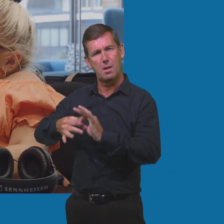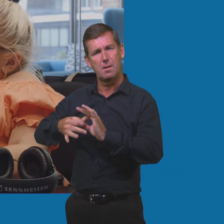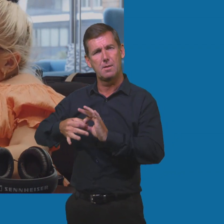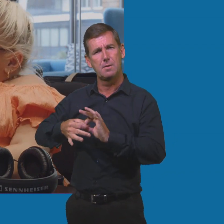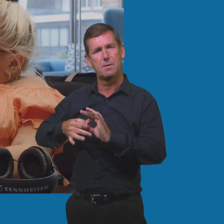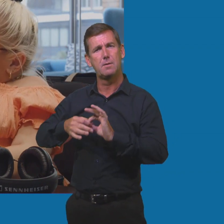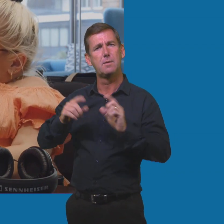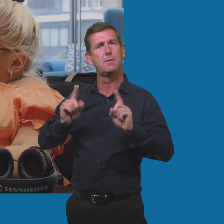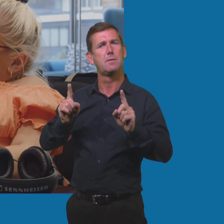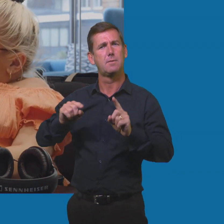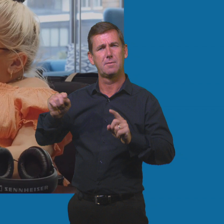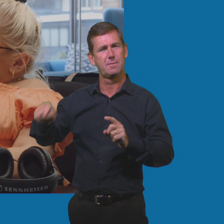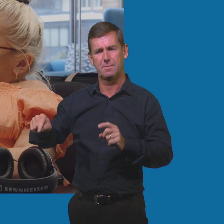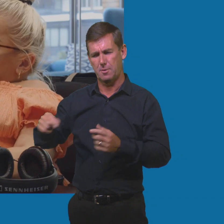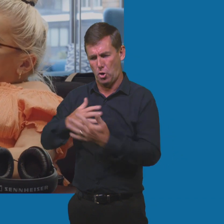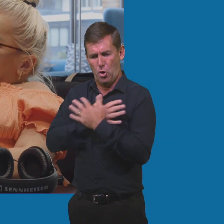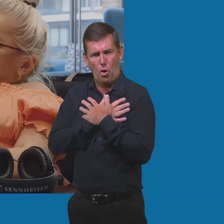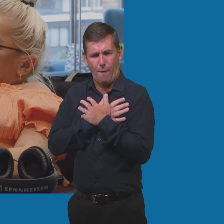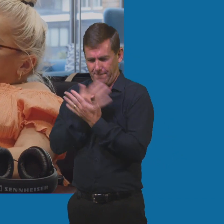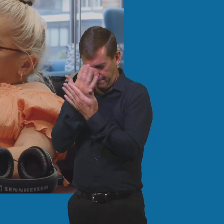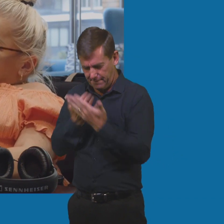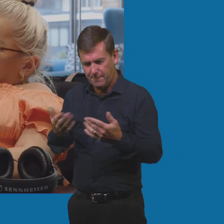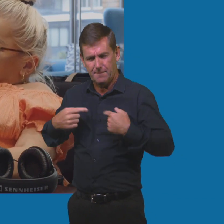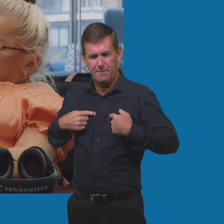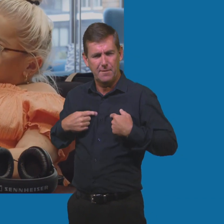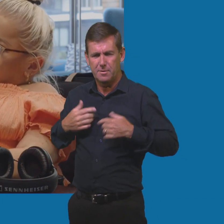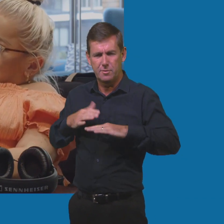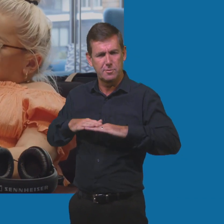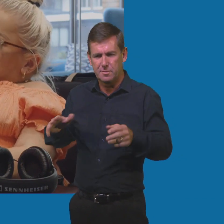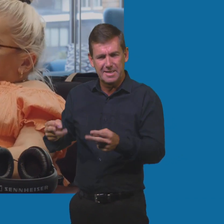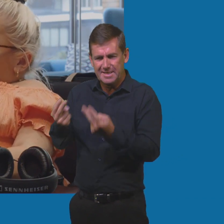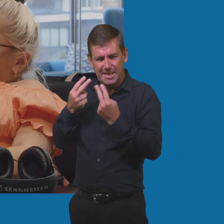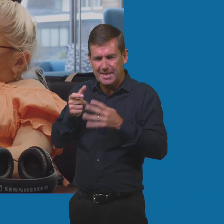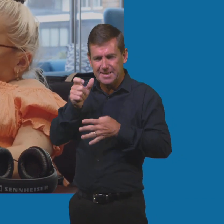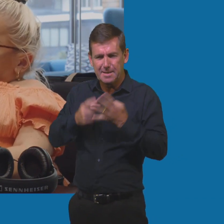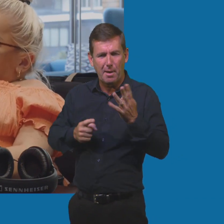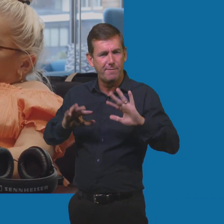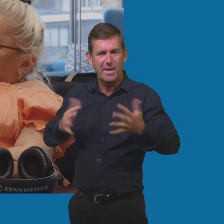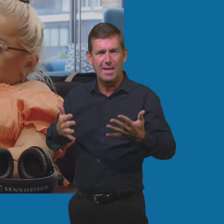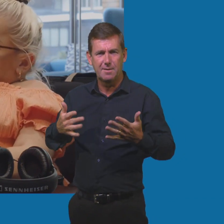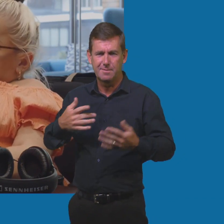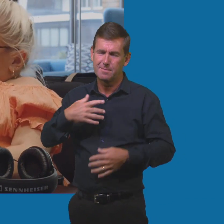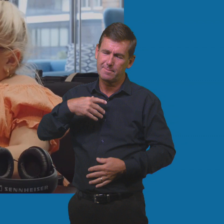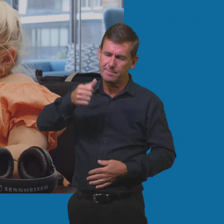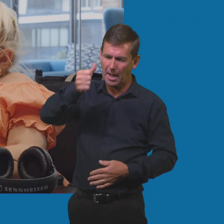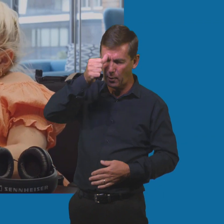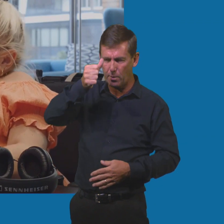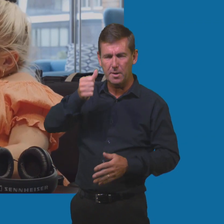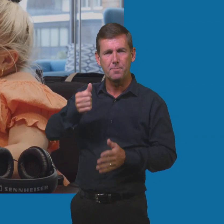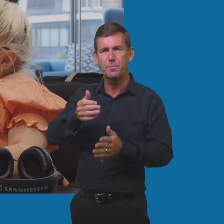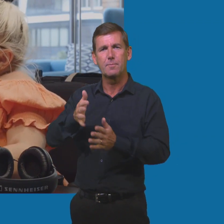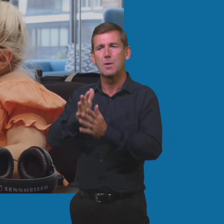suppose, unconditional love. They don't see my disability, and I know that's quite a loaded statement. I don't mean that